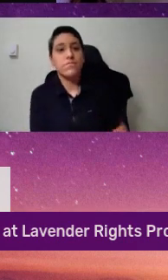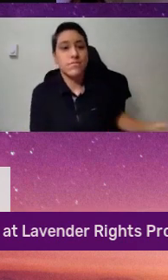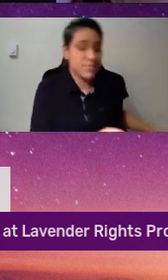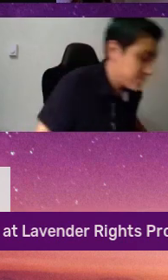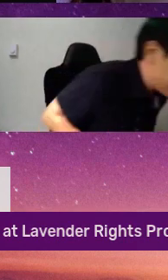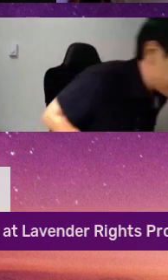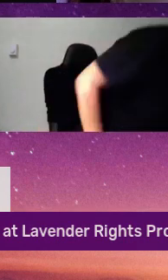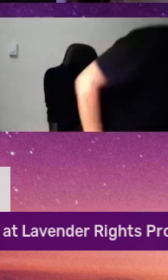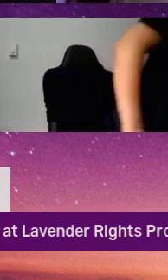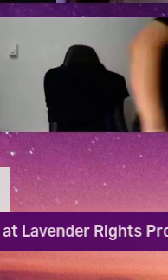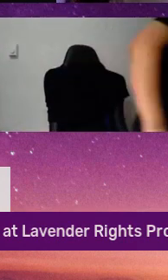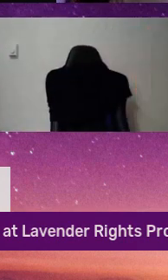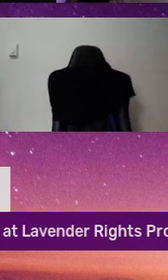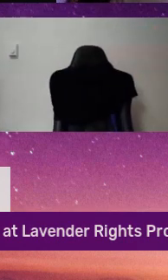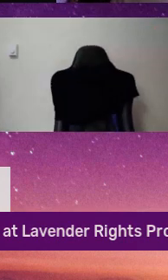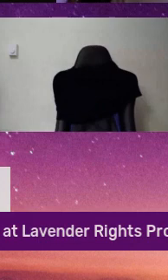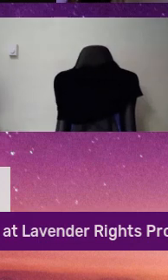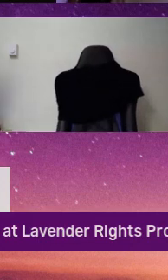Thank you.